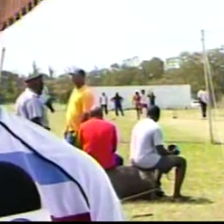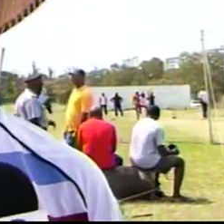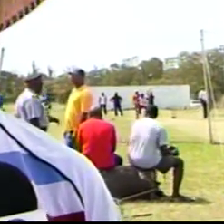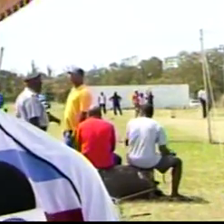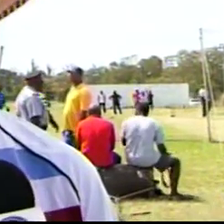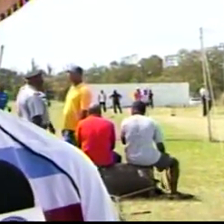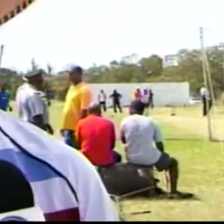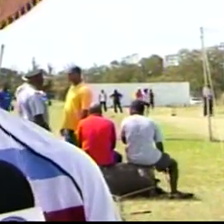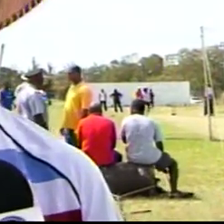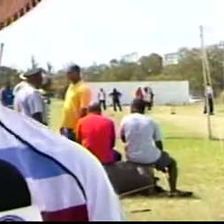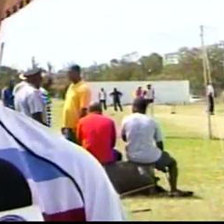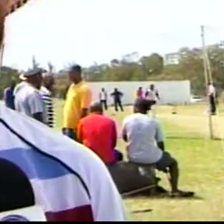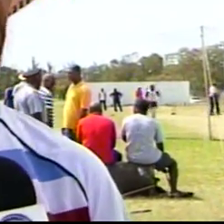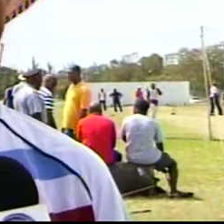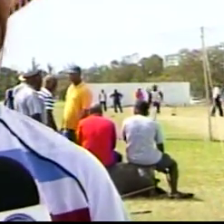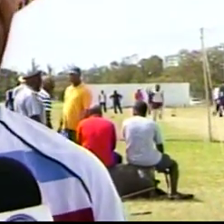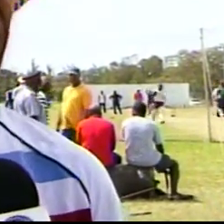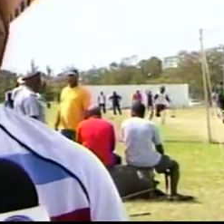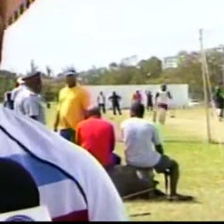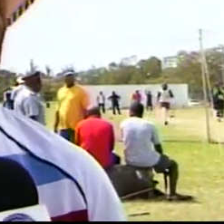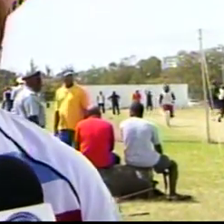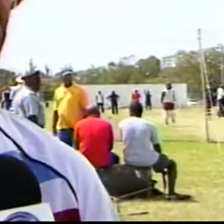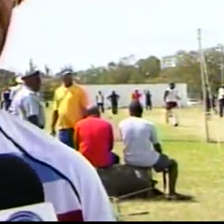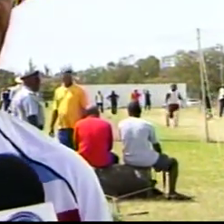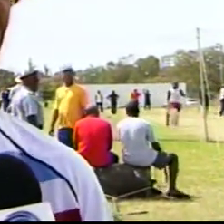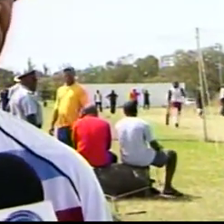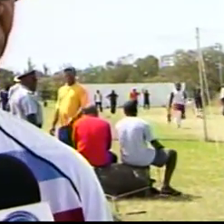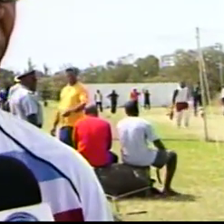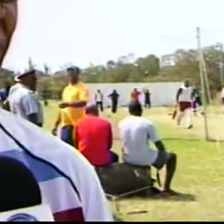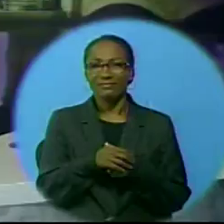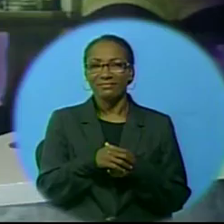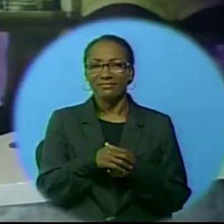reasons, because I like to be moving. I like to be doing something.